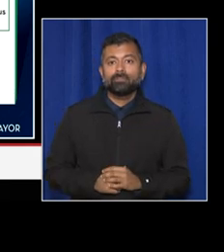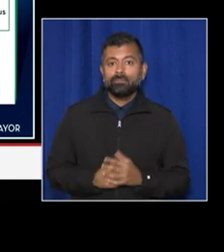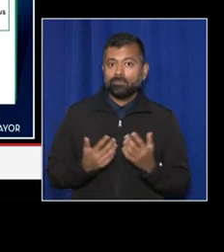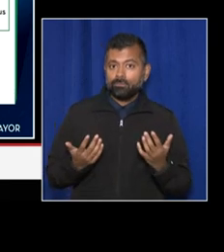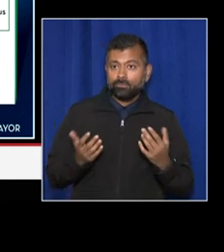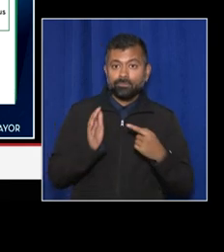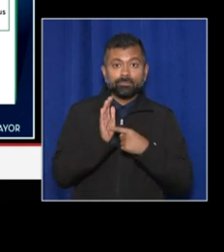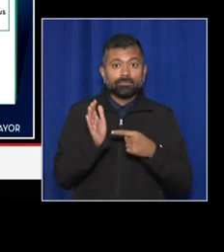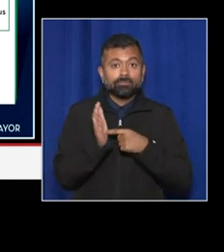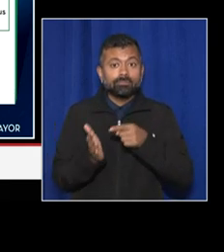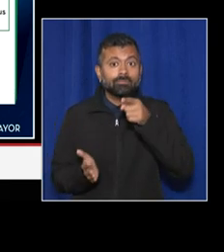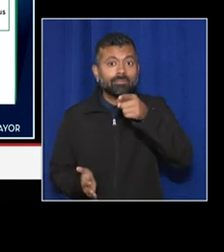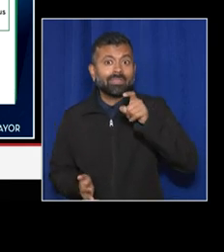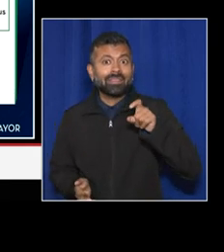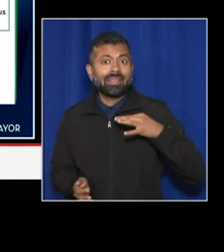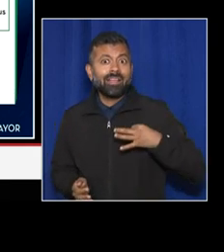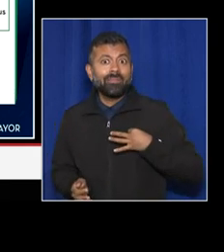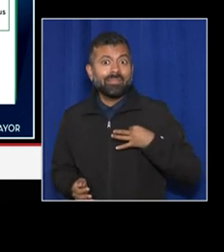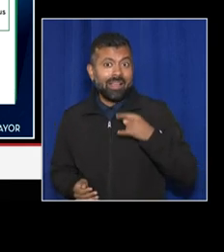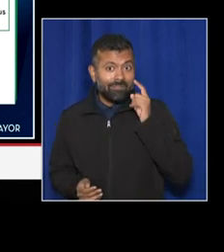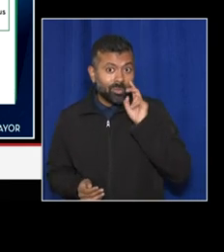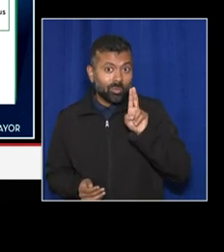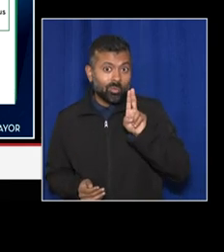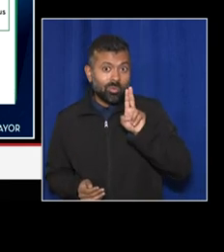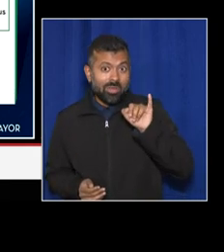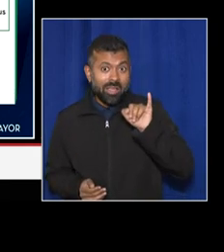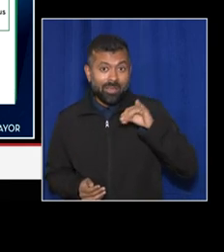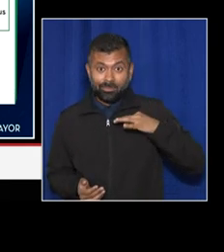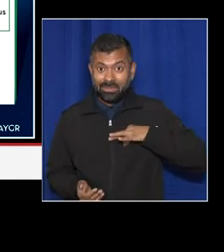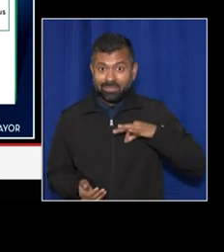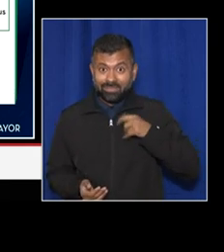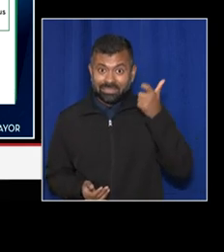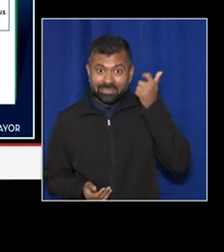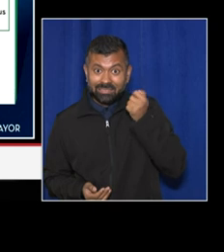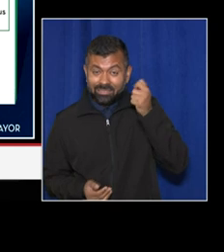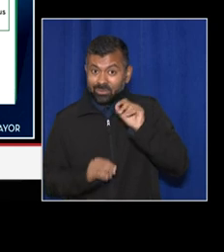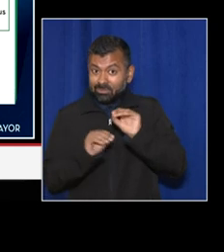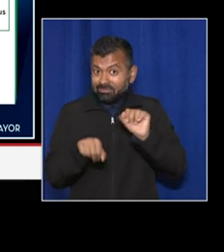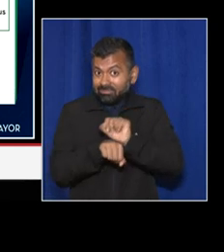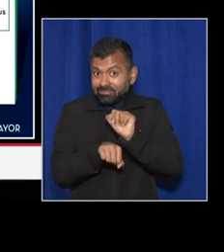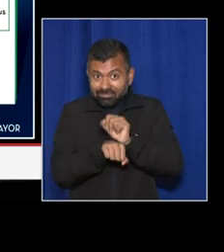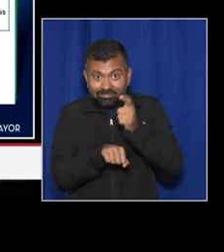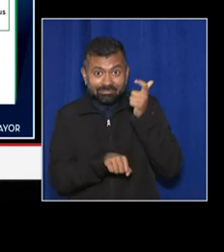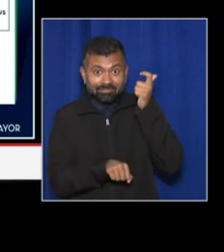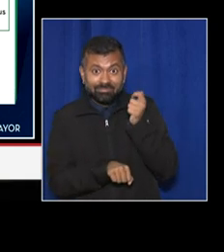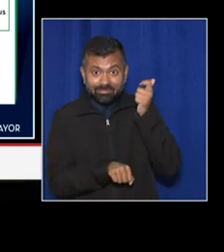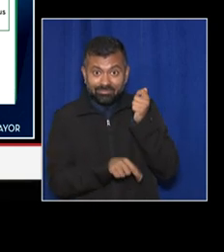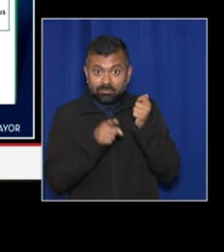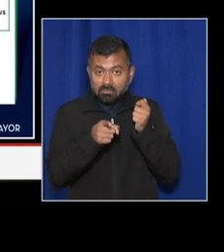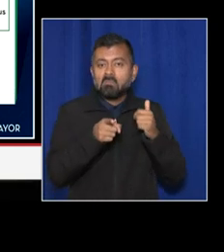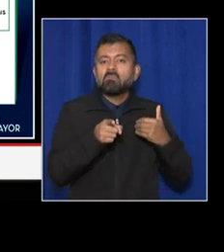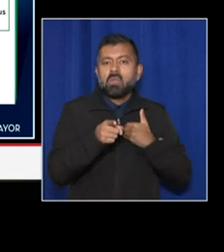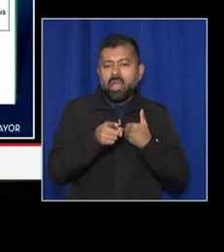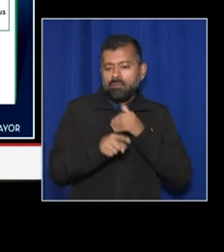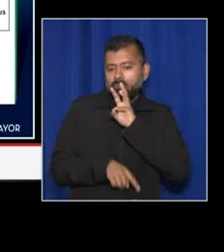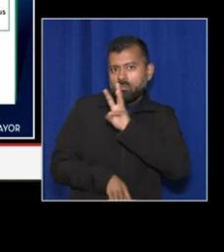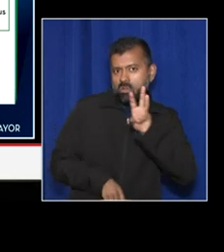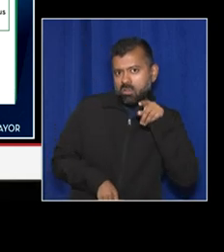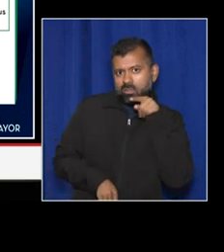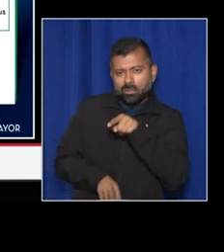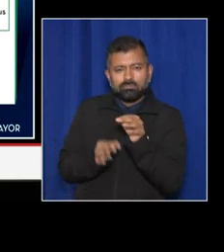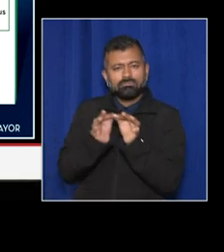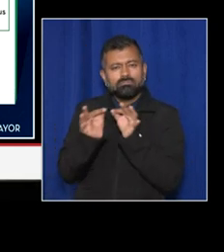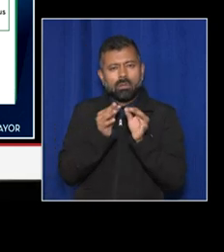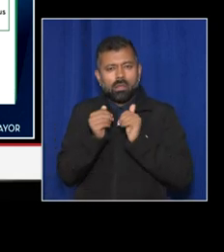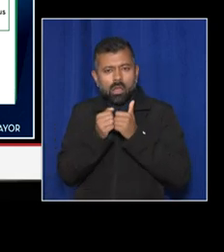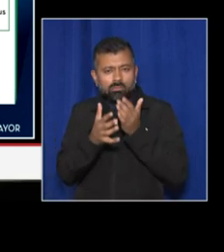outlined some key important facts to make the application process more seamless. First, you should understand that we anticipate this takes about 45 minutes